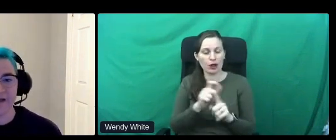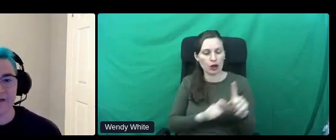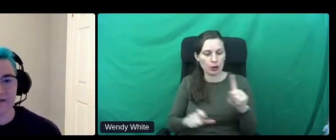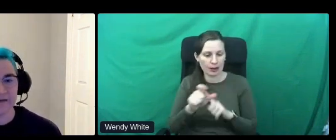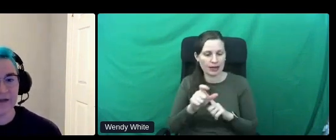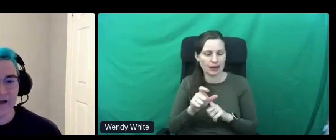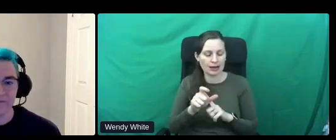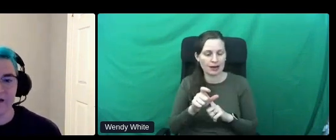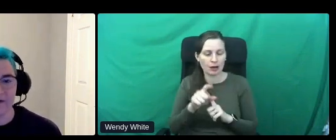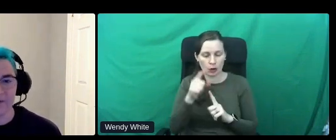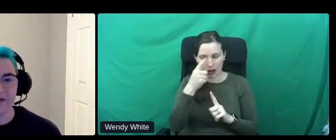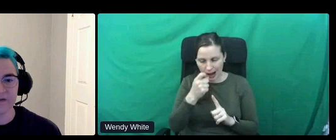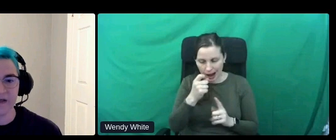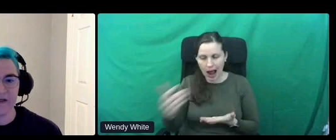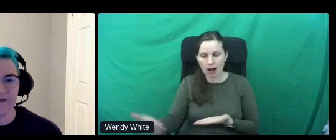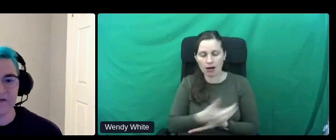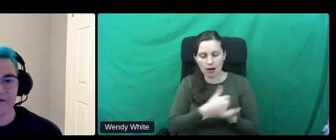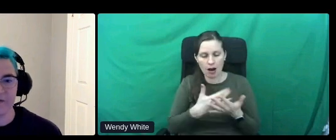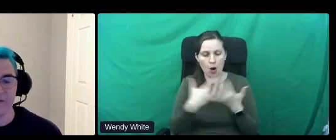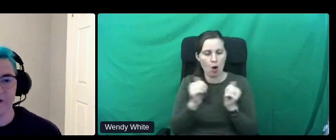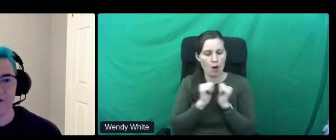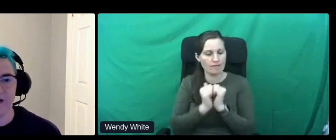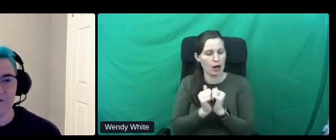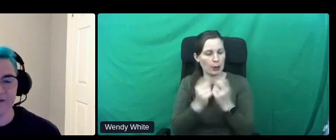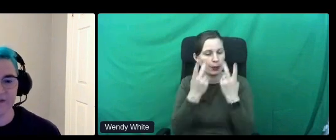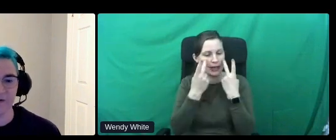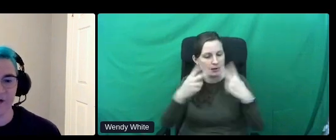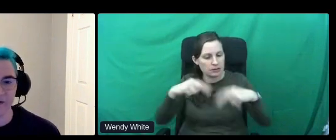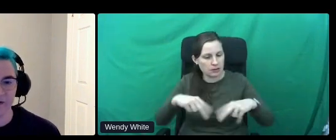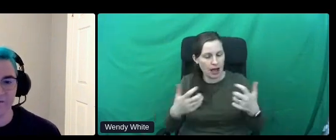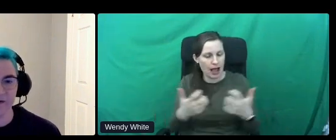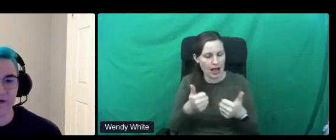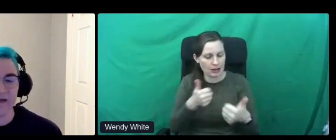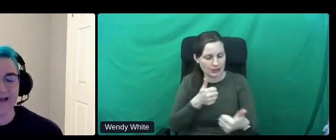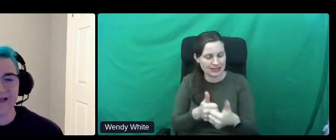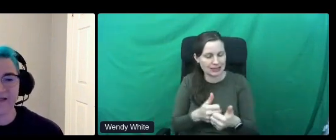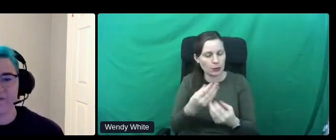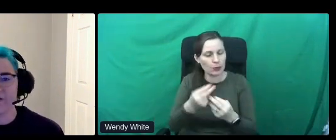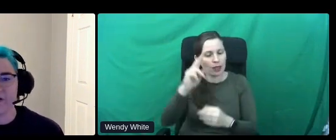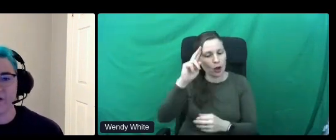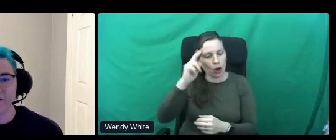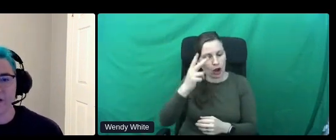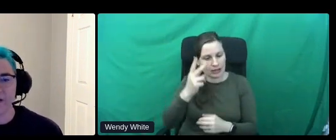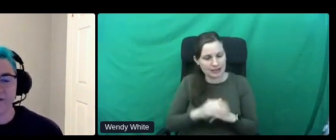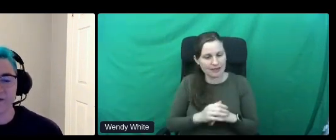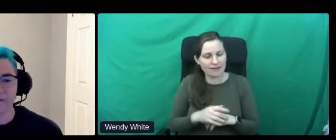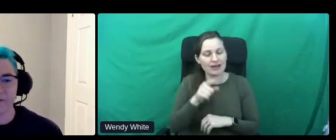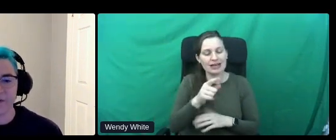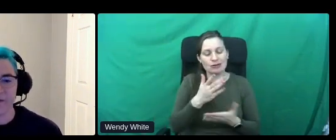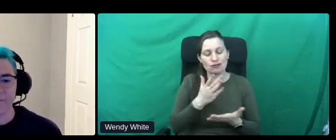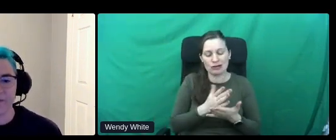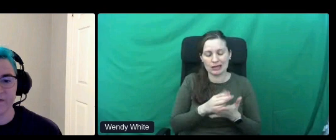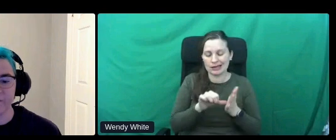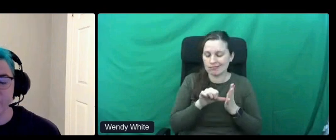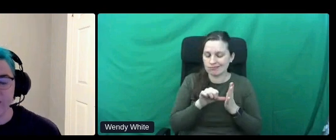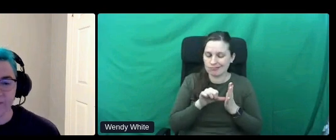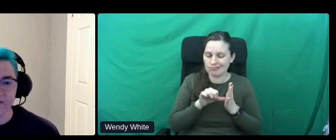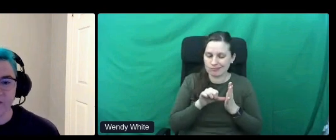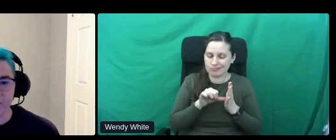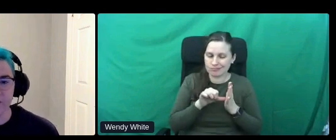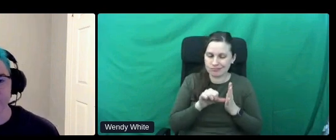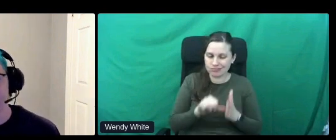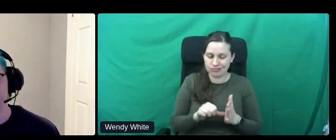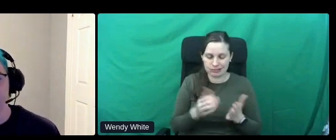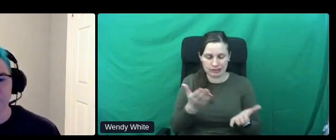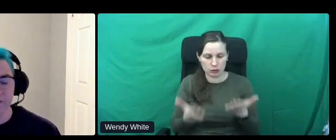can gain a lot of value and insight into how to assist with cognitive. It is very hard line to balance,